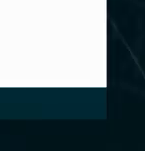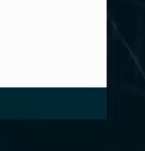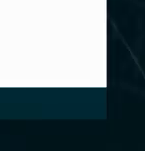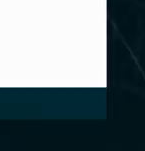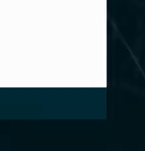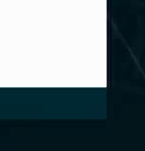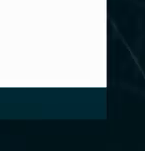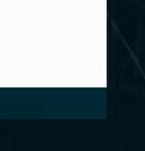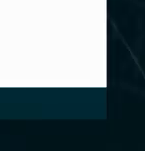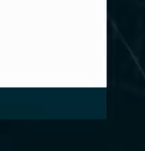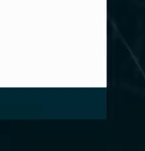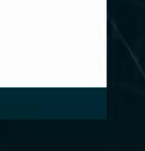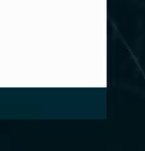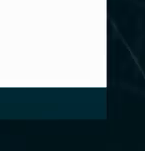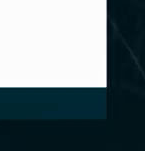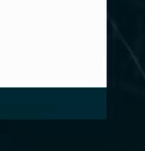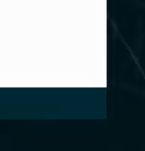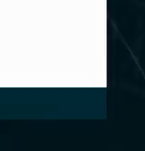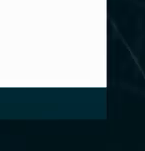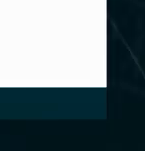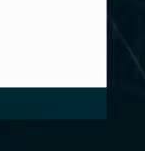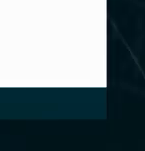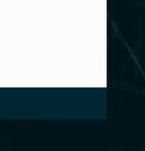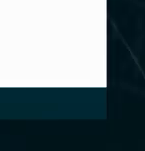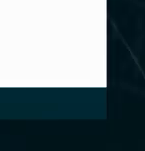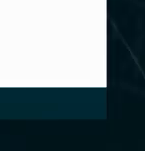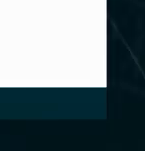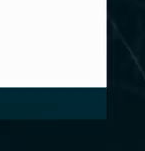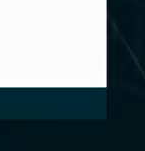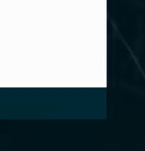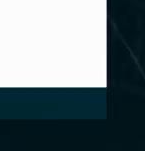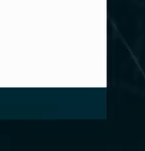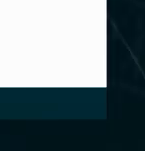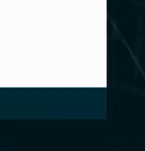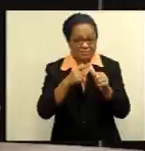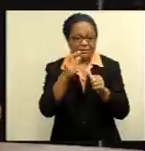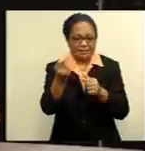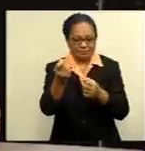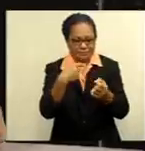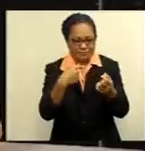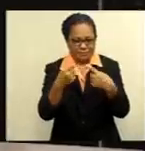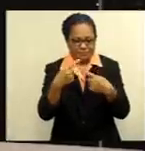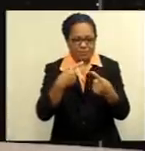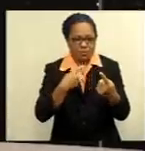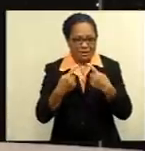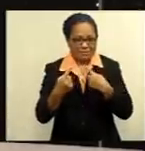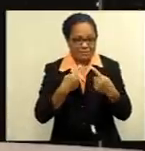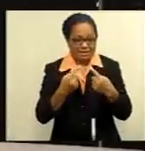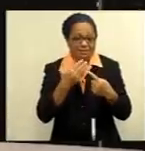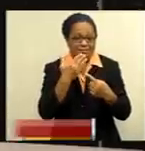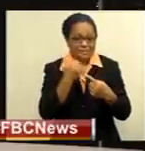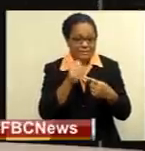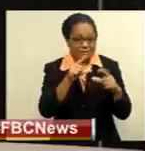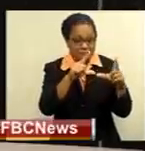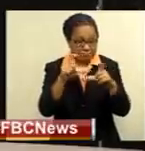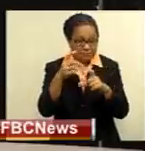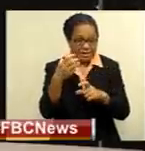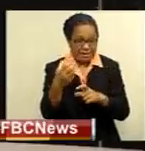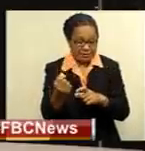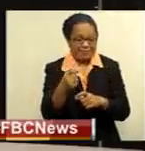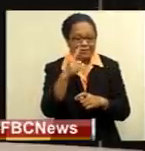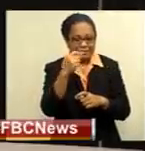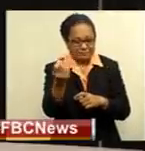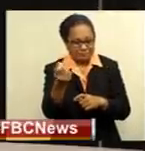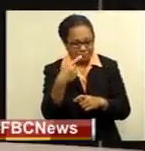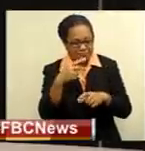12 and 17 years? Visit our FBC News website to take part. And send us newsworthy pictures and videos,